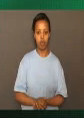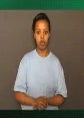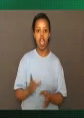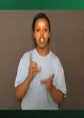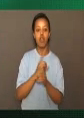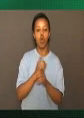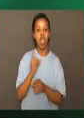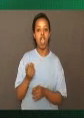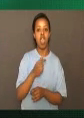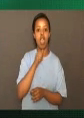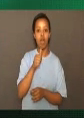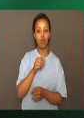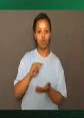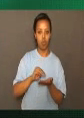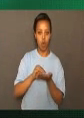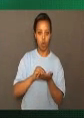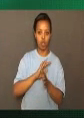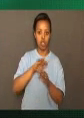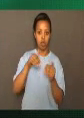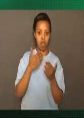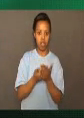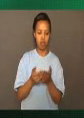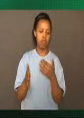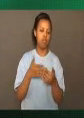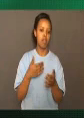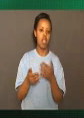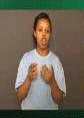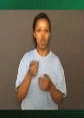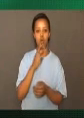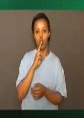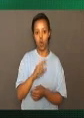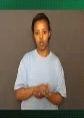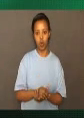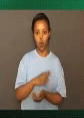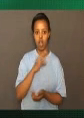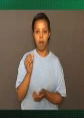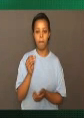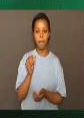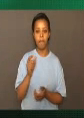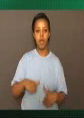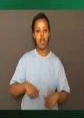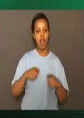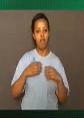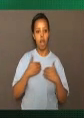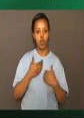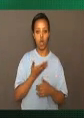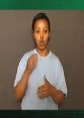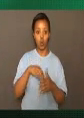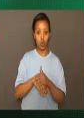Inorganic molecules are generally simple and are not found in living things.